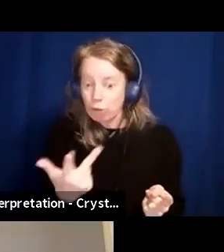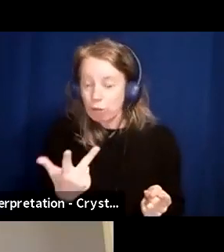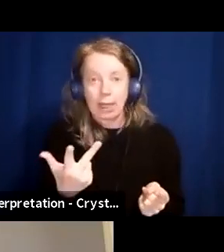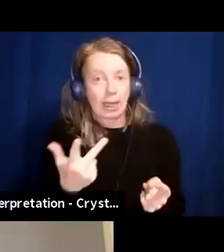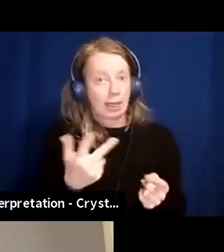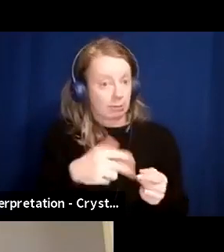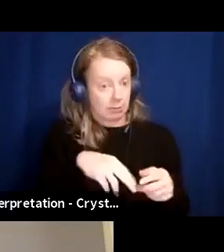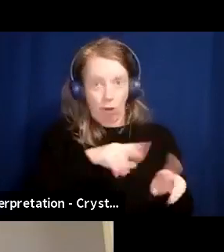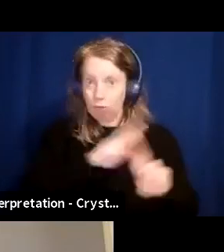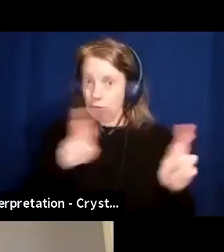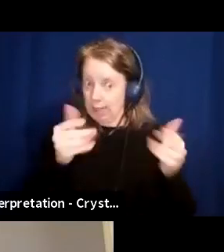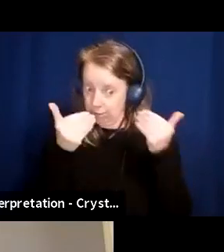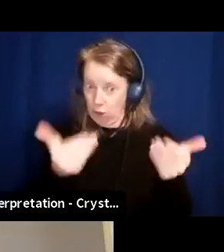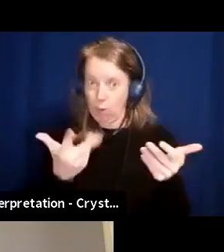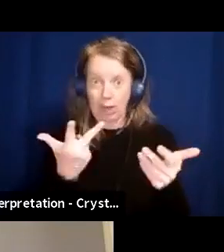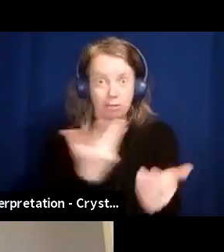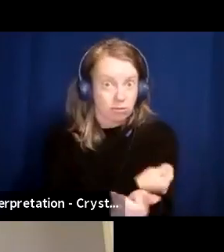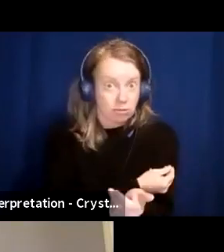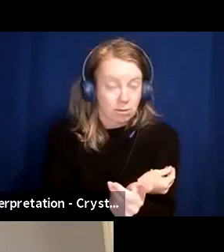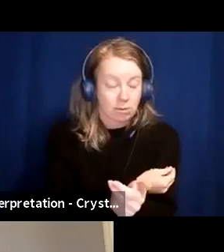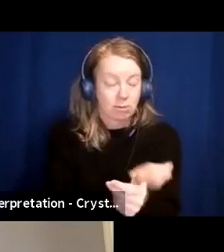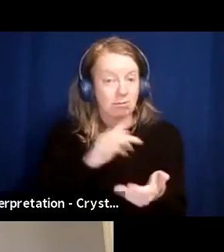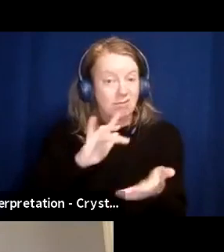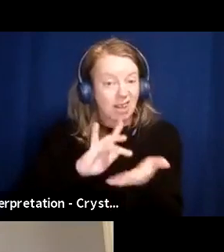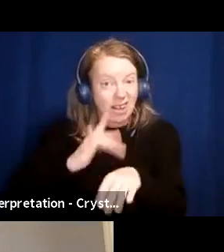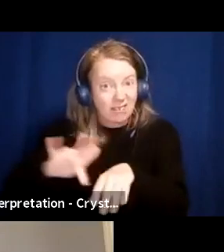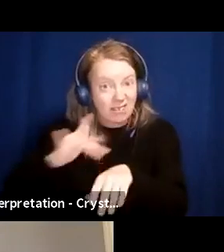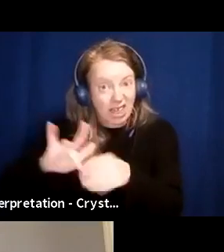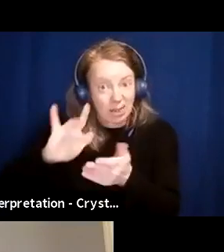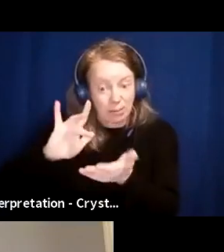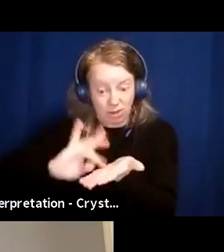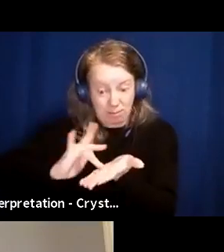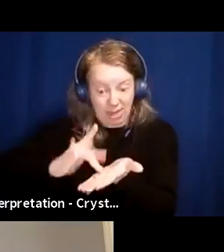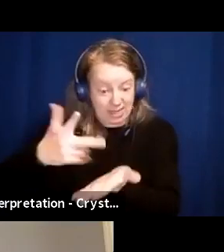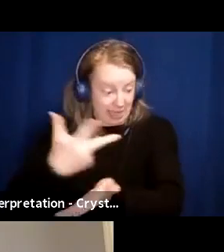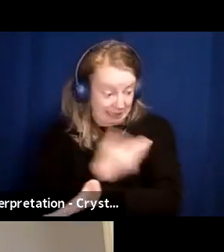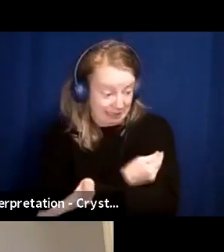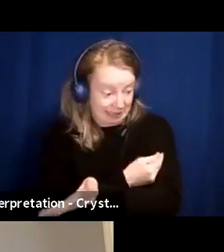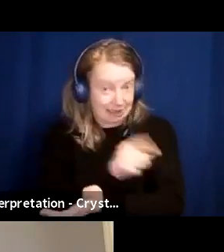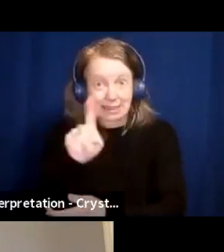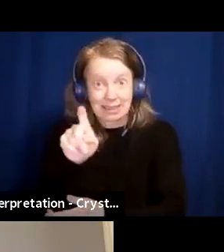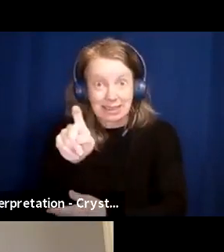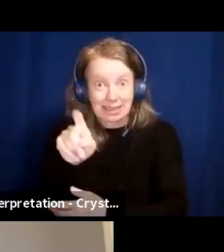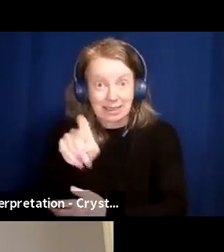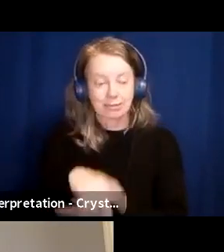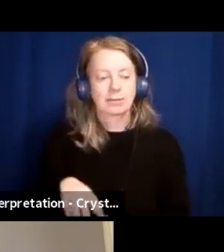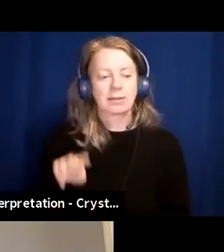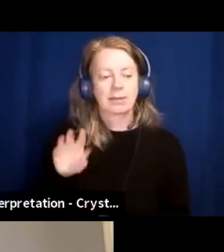to get their shot, is there a shot for them? That is true. Unfortunately,